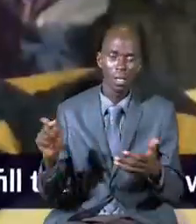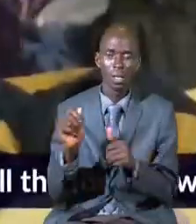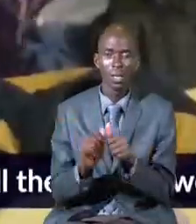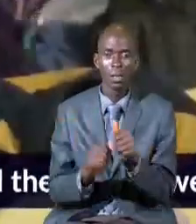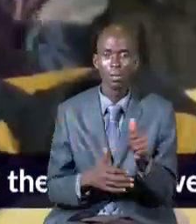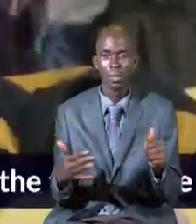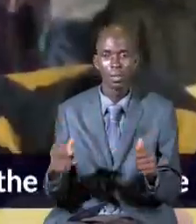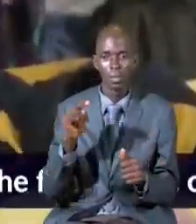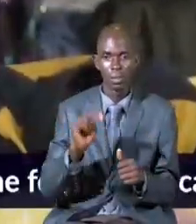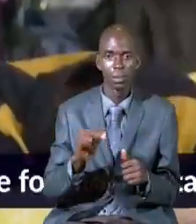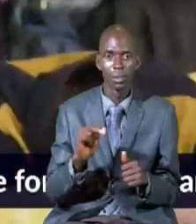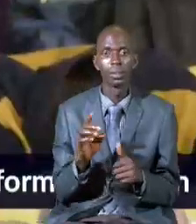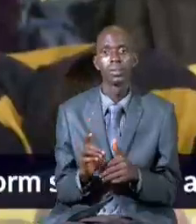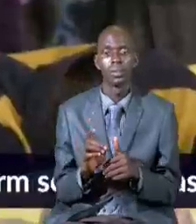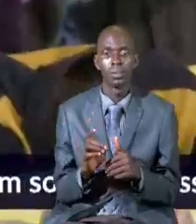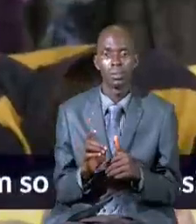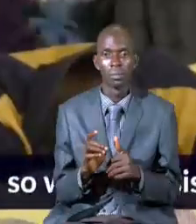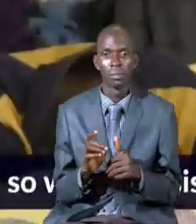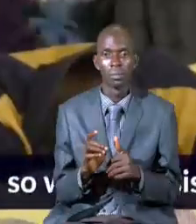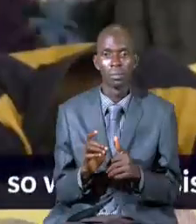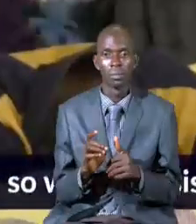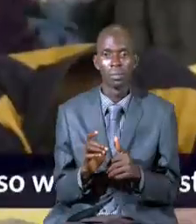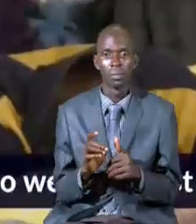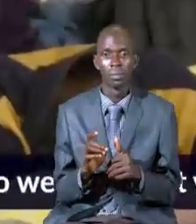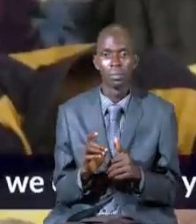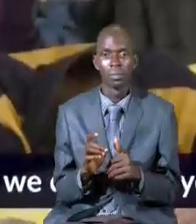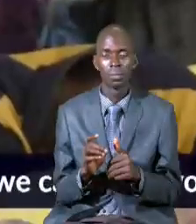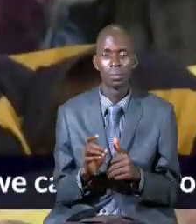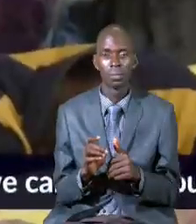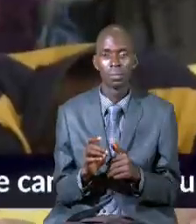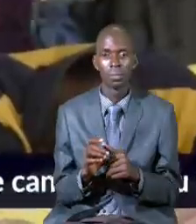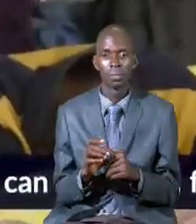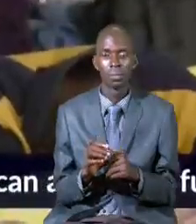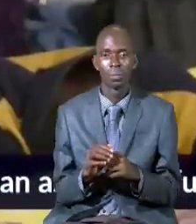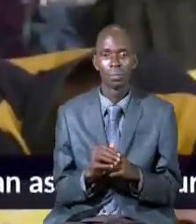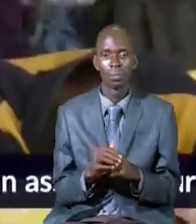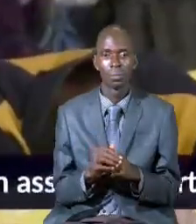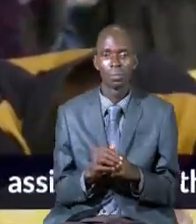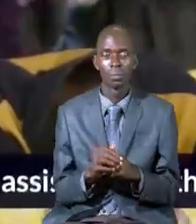see? God bless you, God bless you, God bless you.